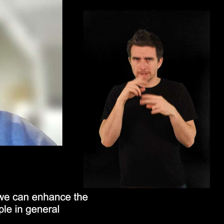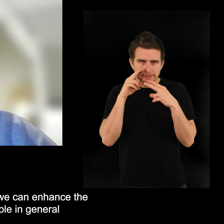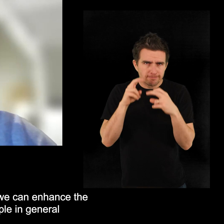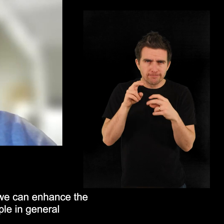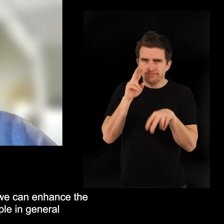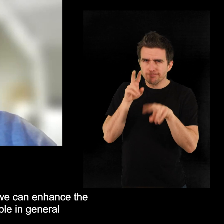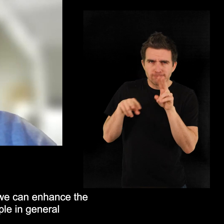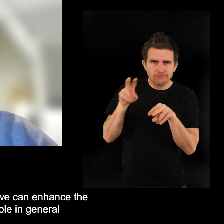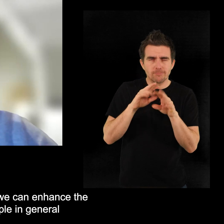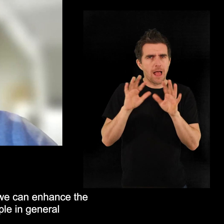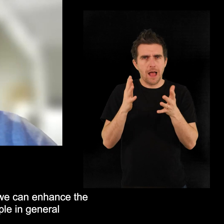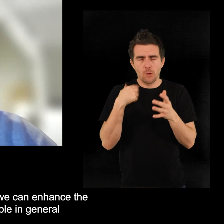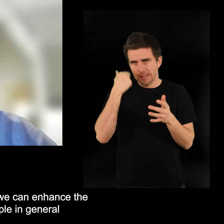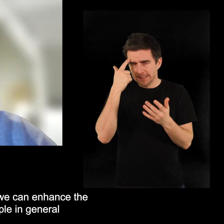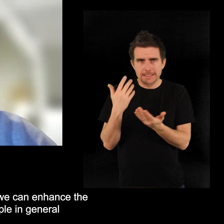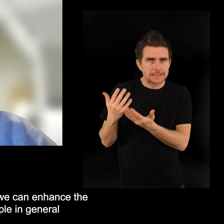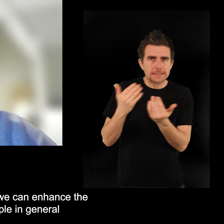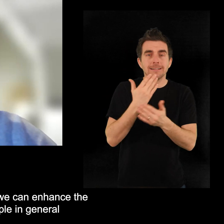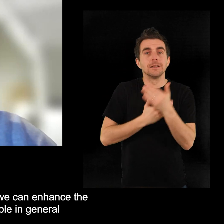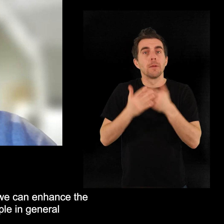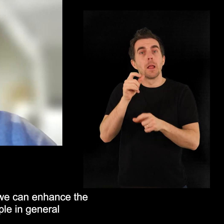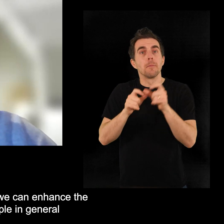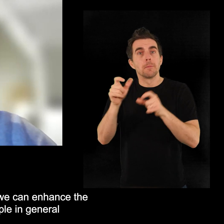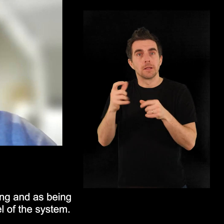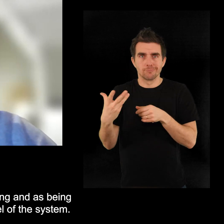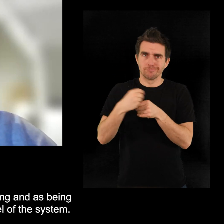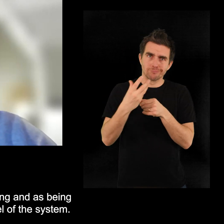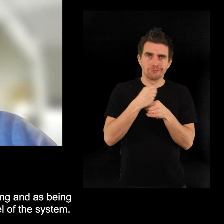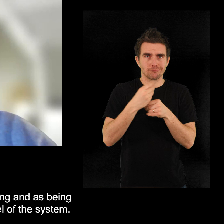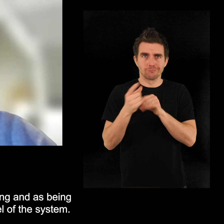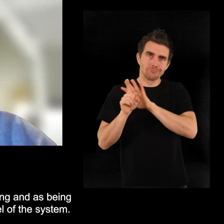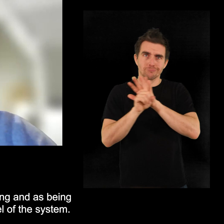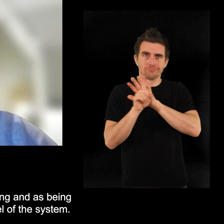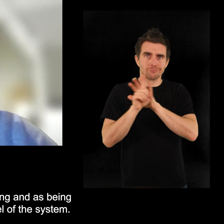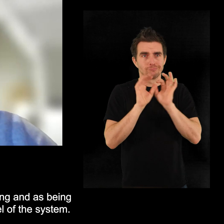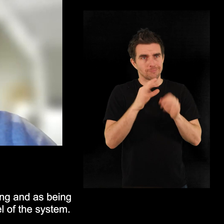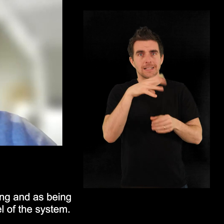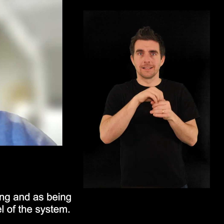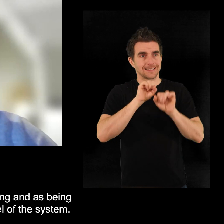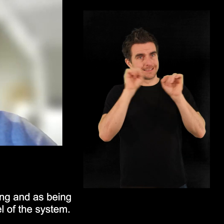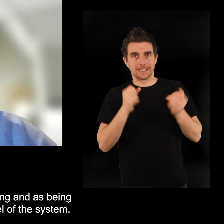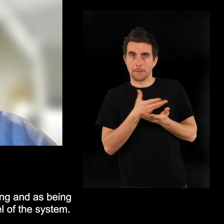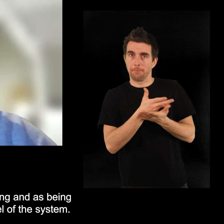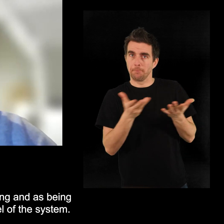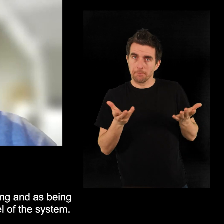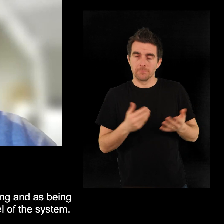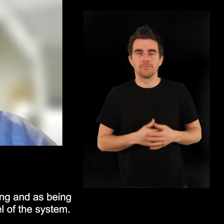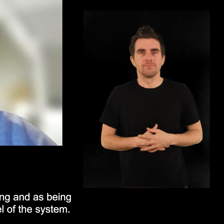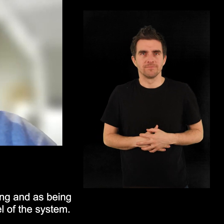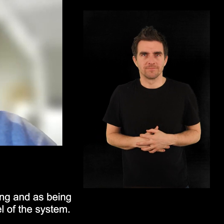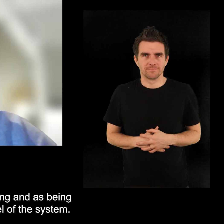how we can enhance the participation of disabled people in general political process, both in voting and as